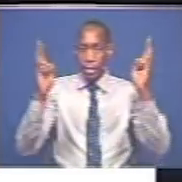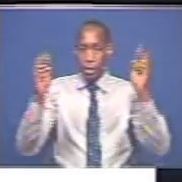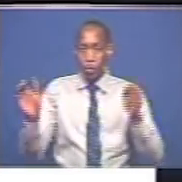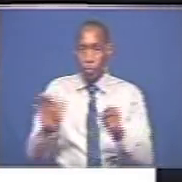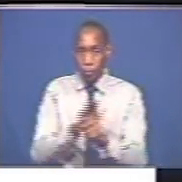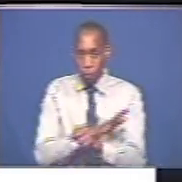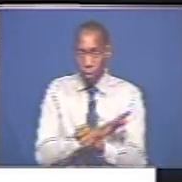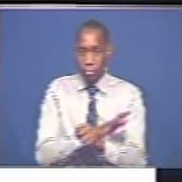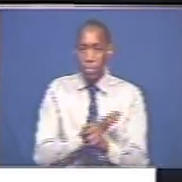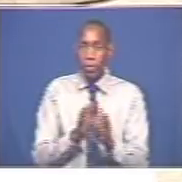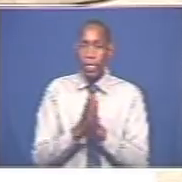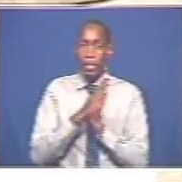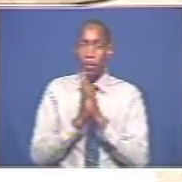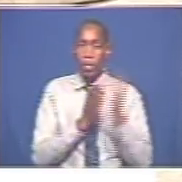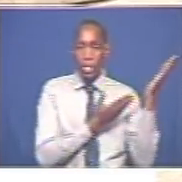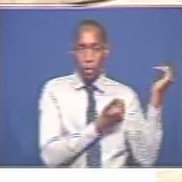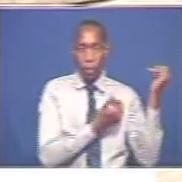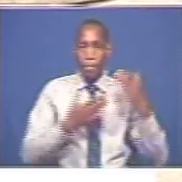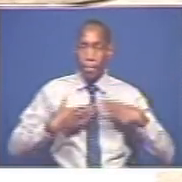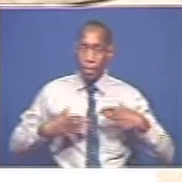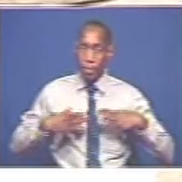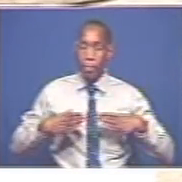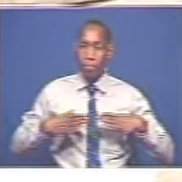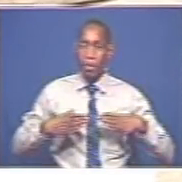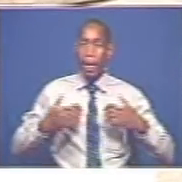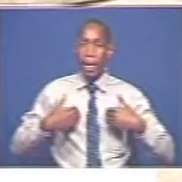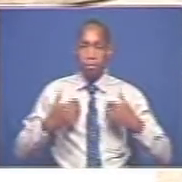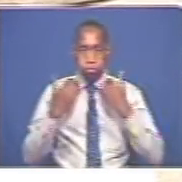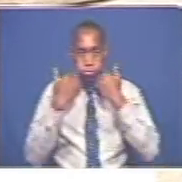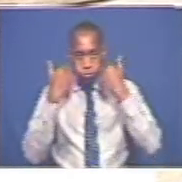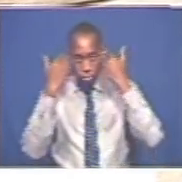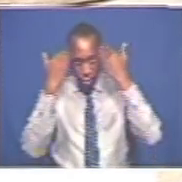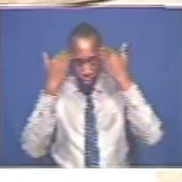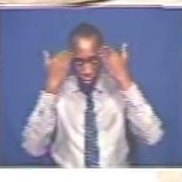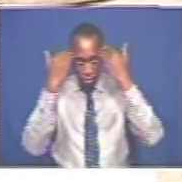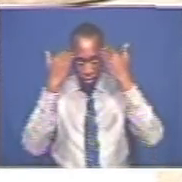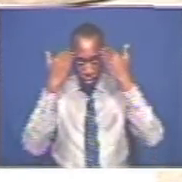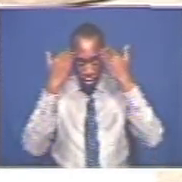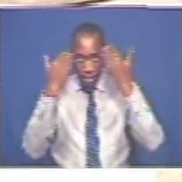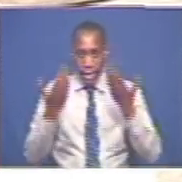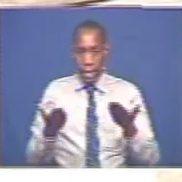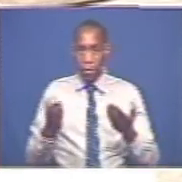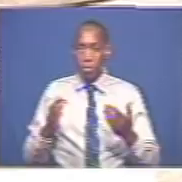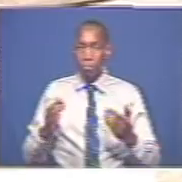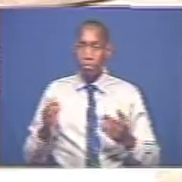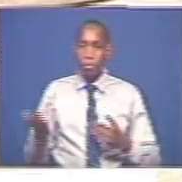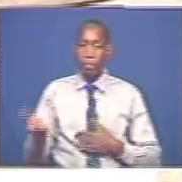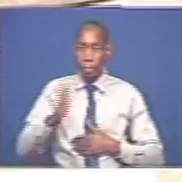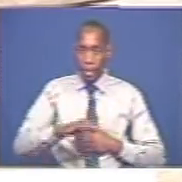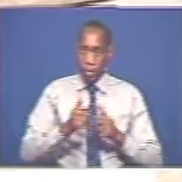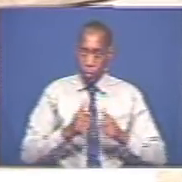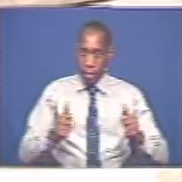talk about the story of hope for people who have gone through depression and they have recovered. First of all, I'll start with you,